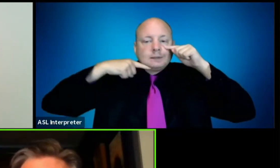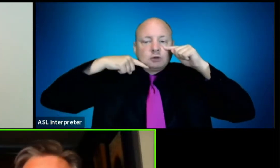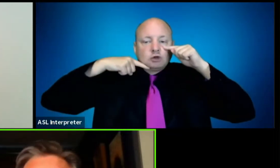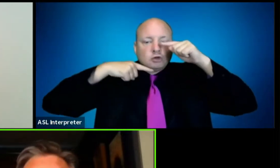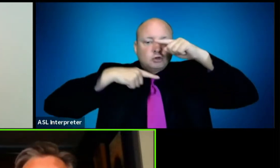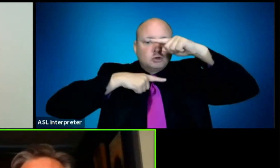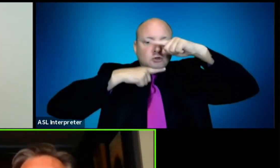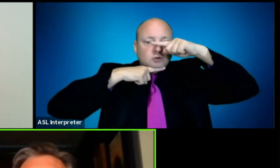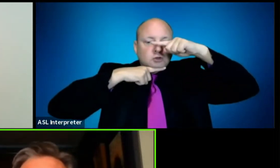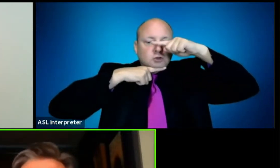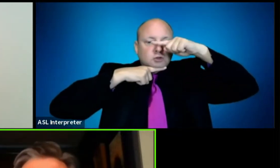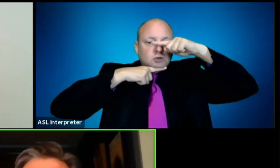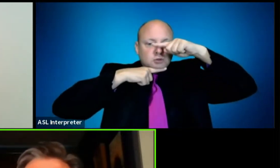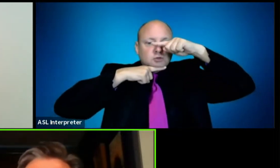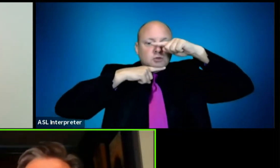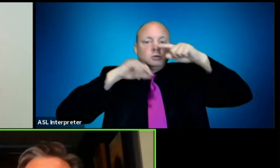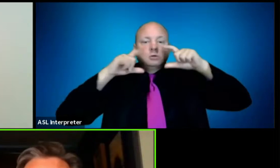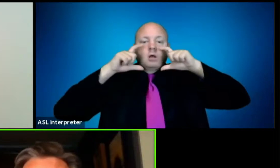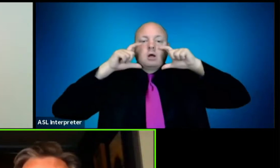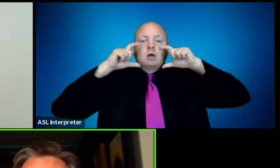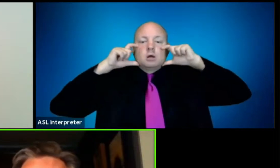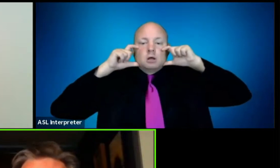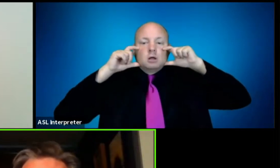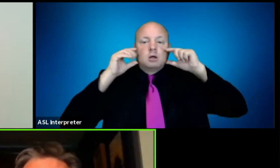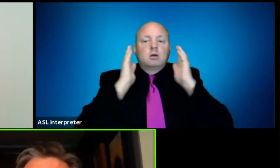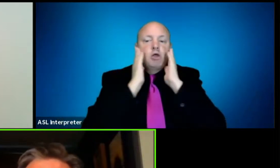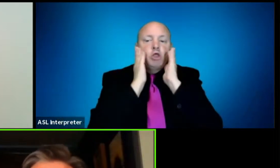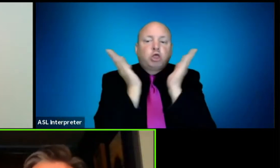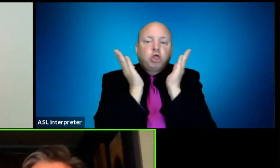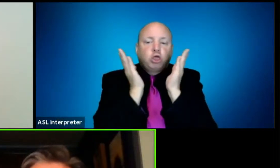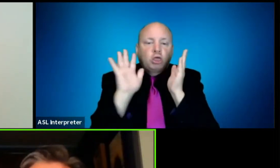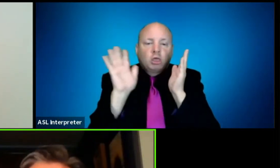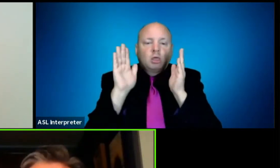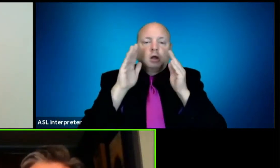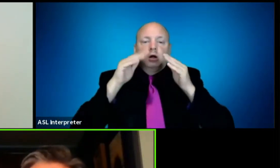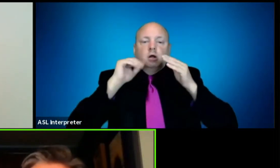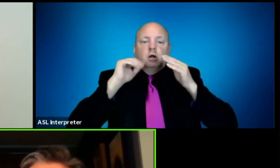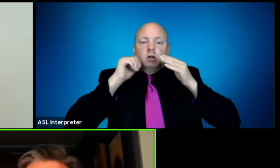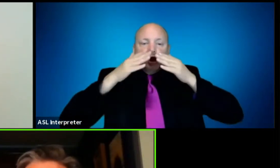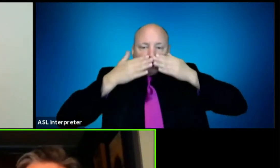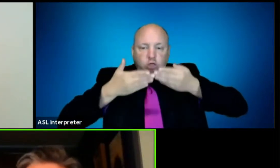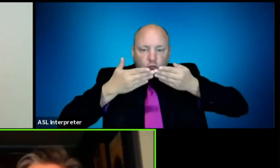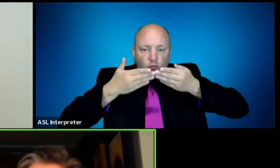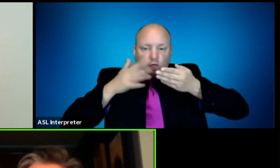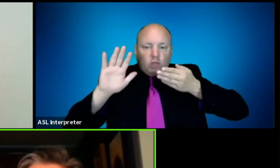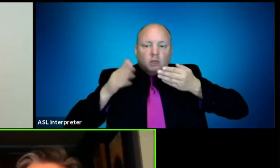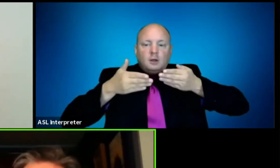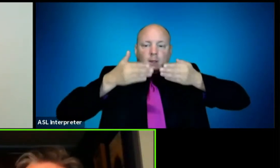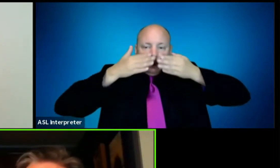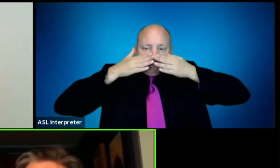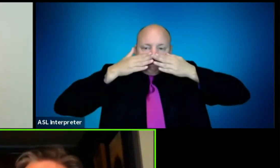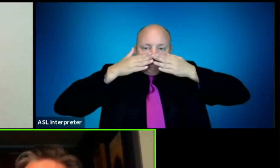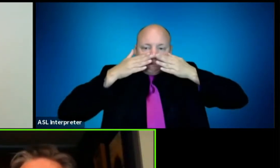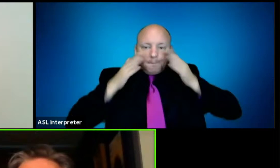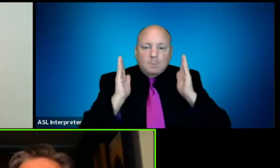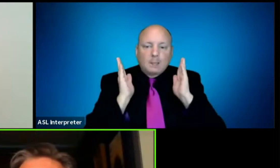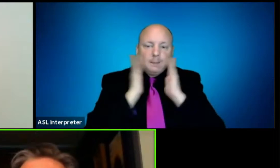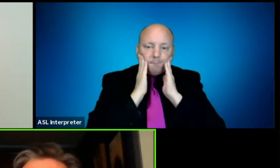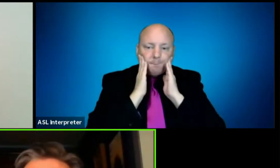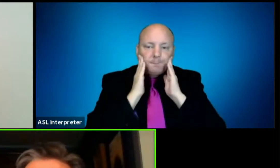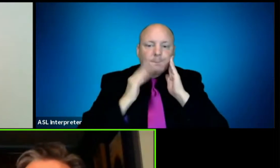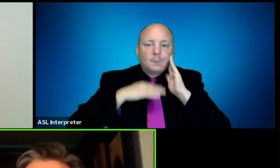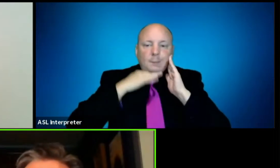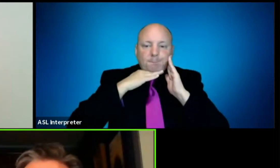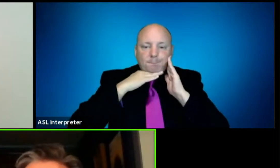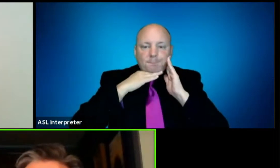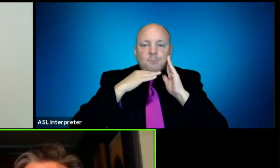cheeks. Some things you can do to get that mask to fit better if there are gaps across your cheeks are to twist the ear pieces so